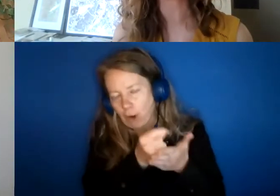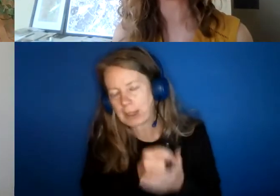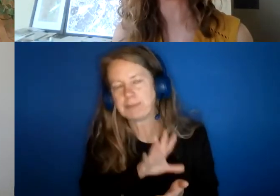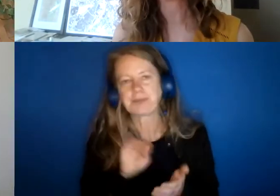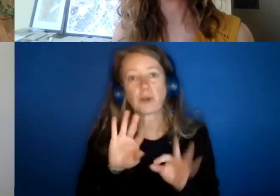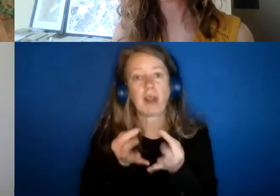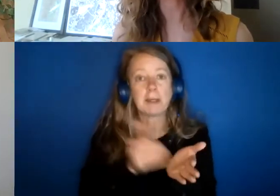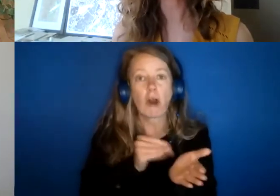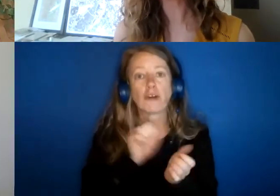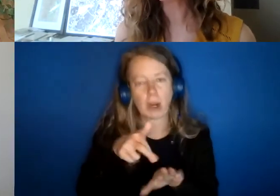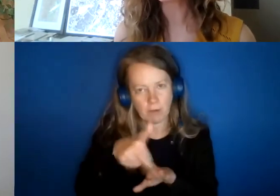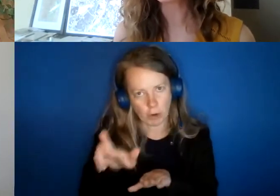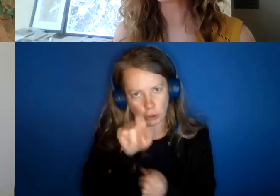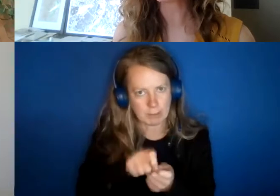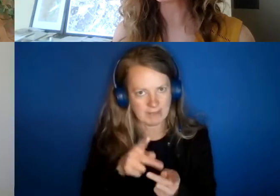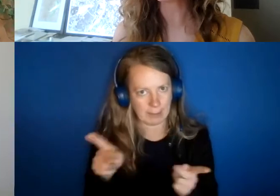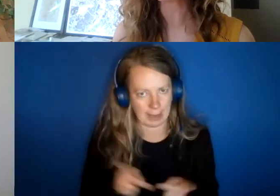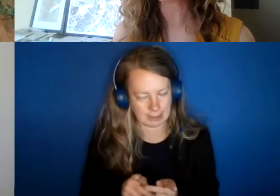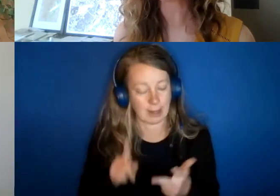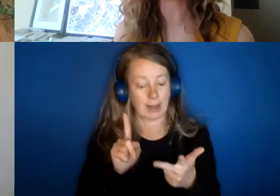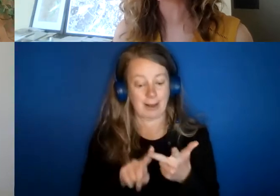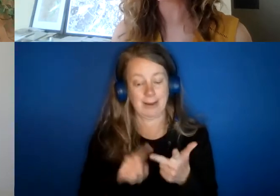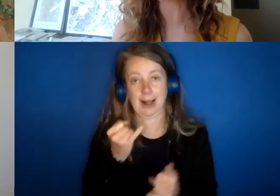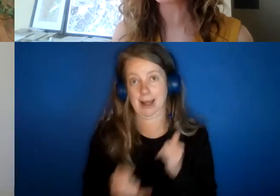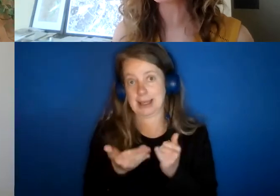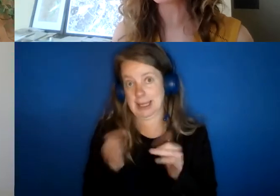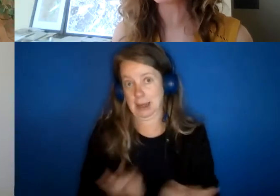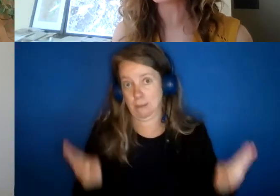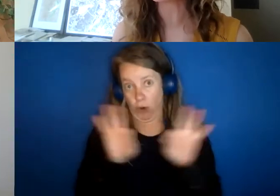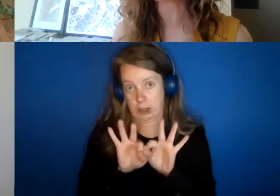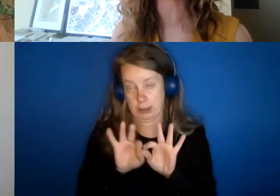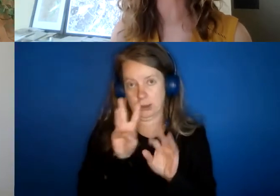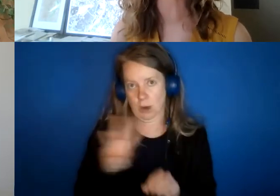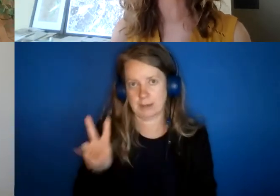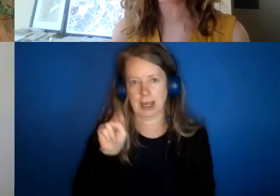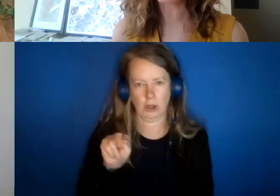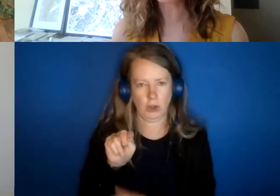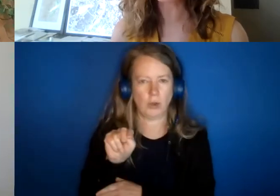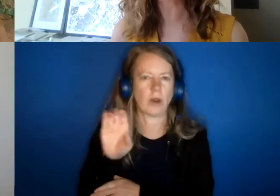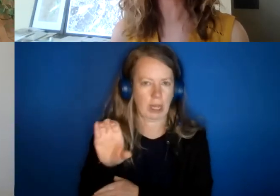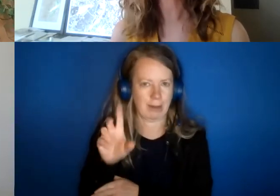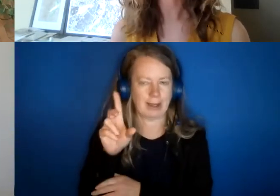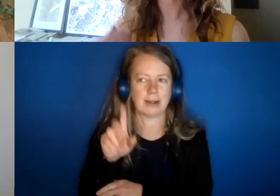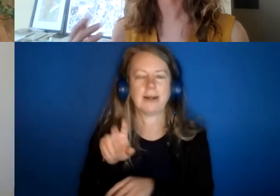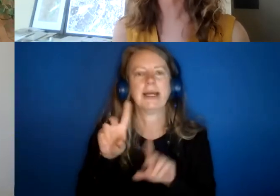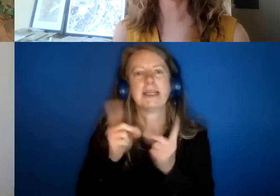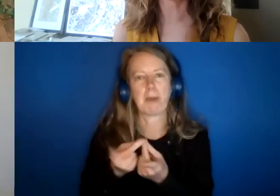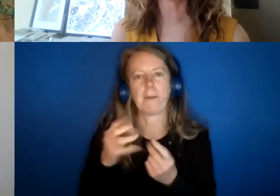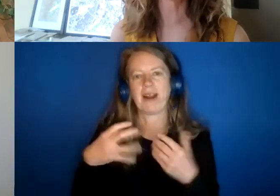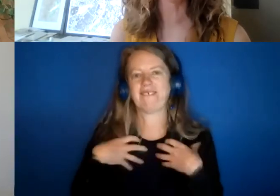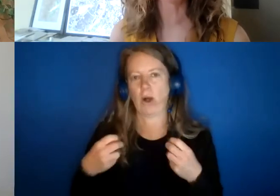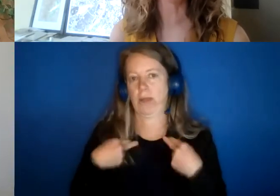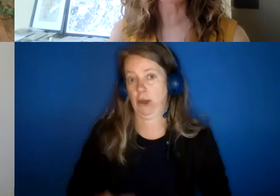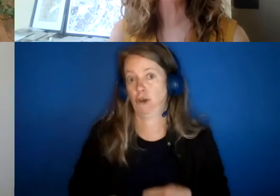a site. And then the last thing I'd highlight is the North Carolina Department of Health and Human Service website, which is really great